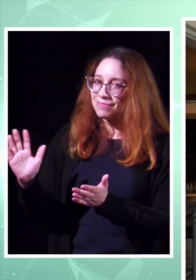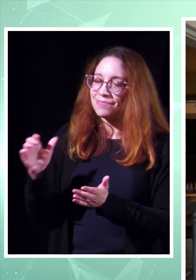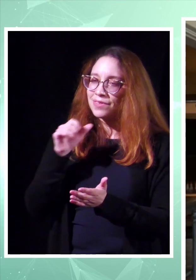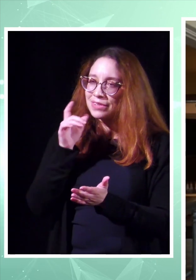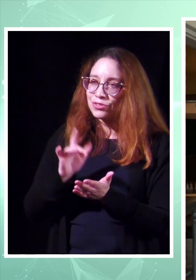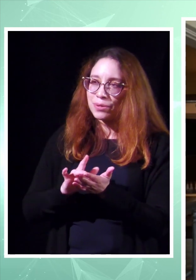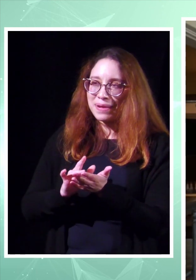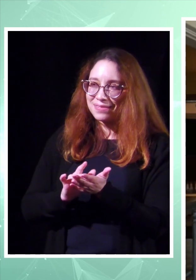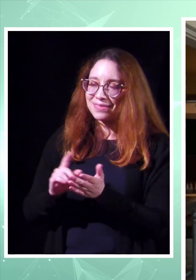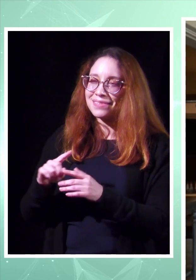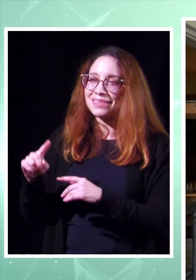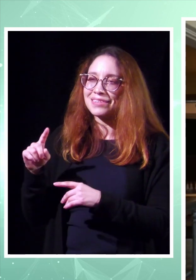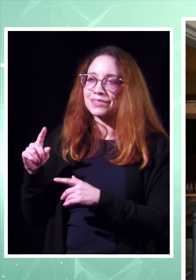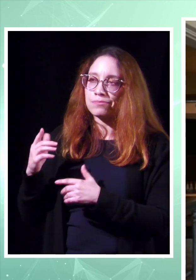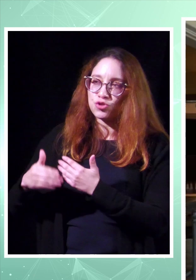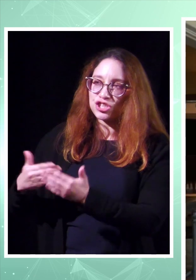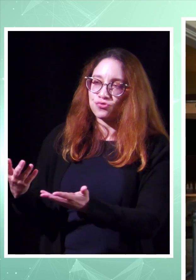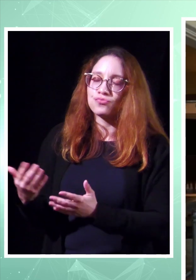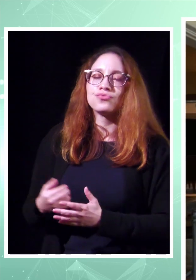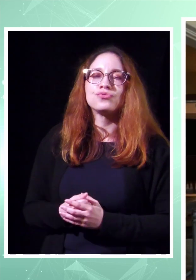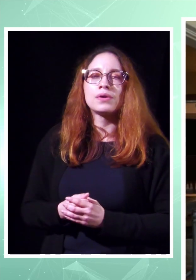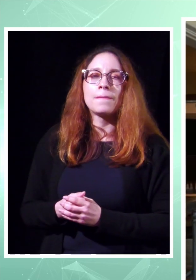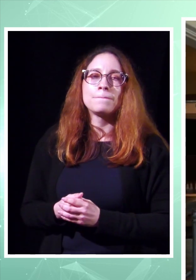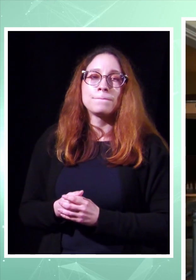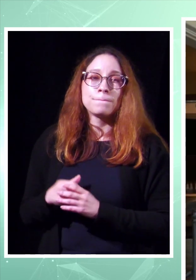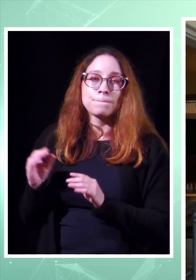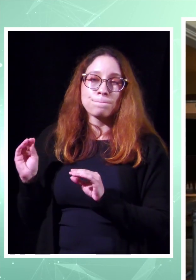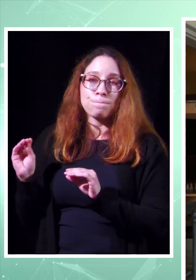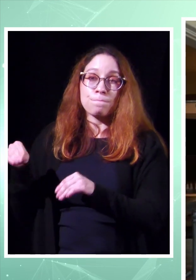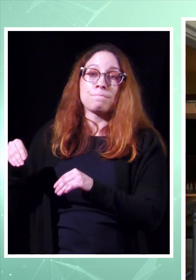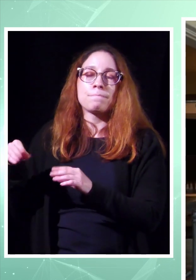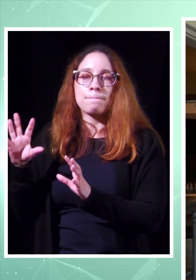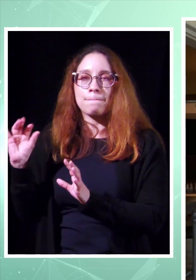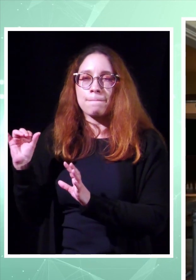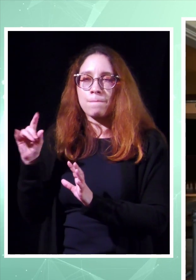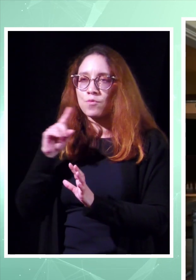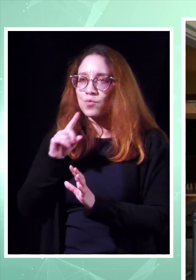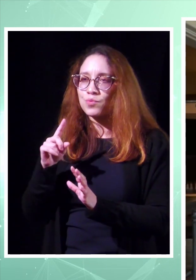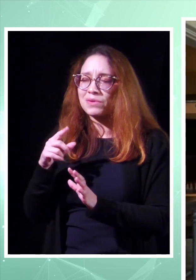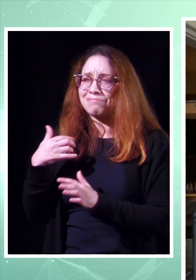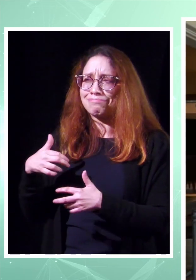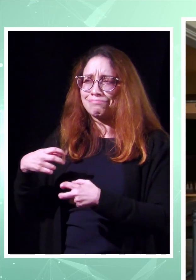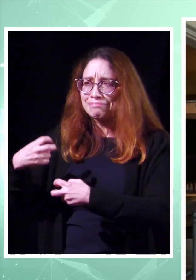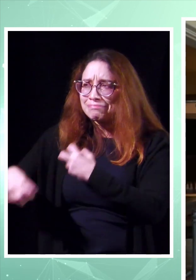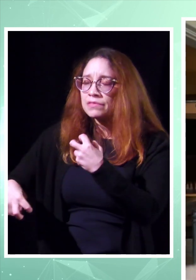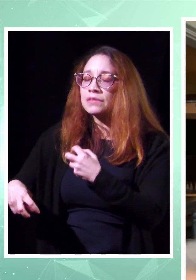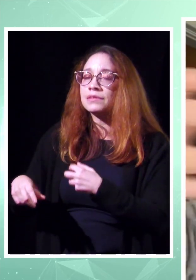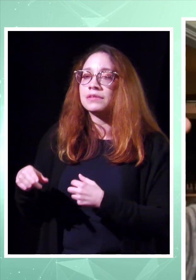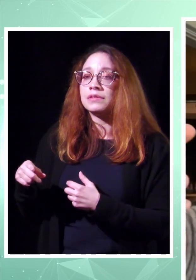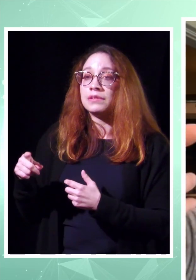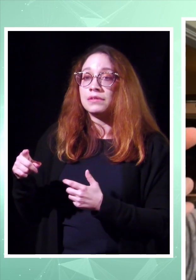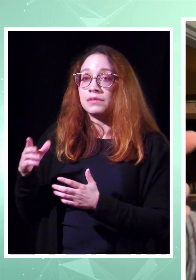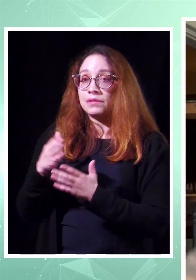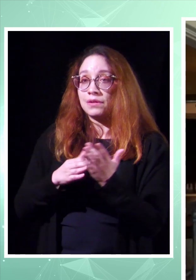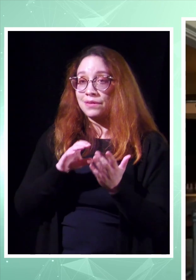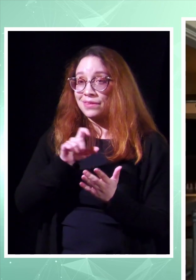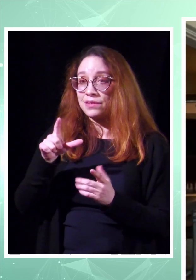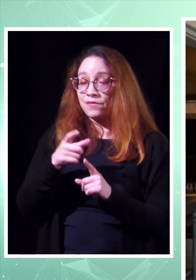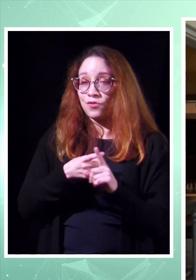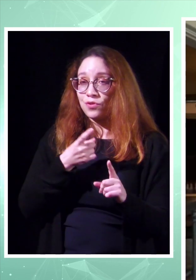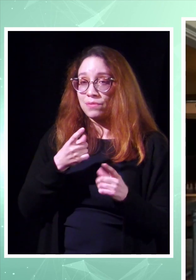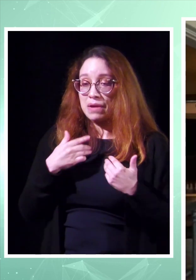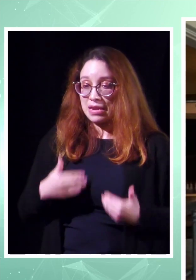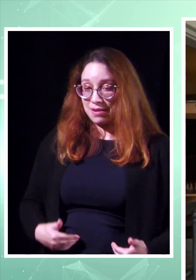a medicine. It's a procedure. It's a procedure which is pretty hardcore, where we take cells out of